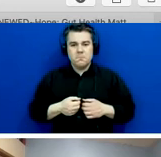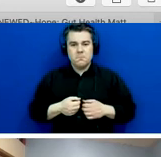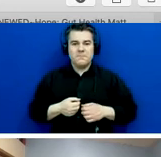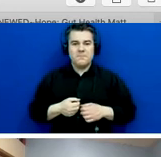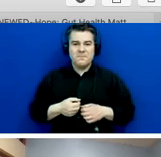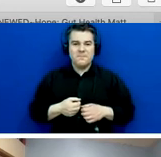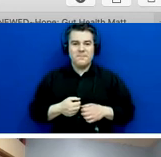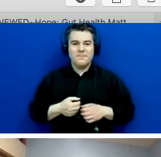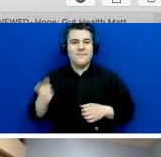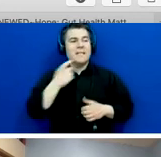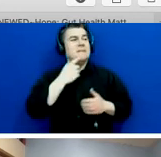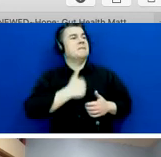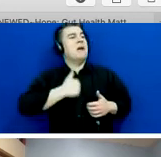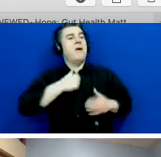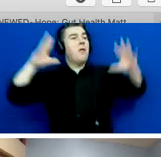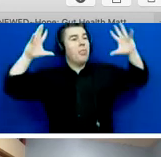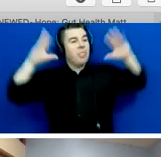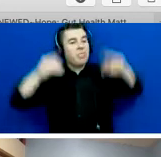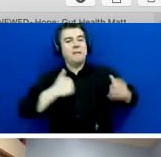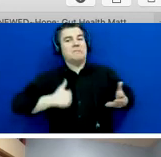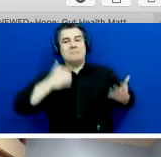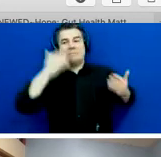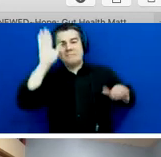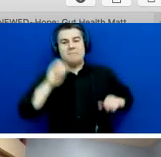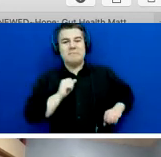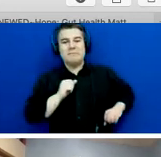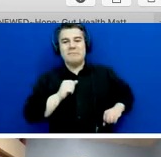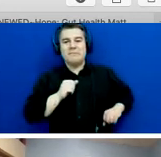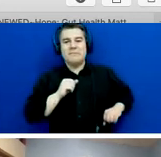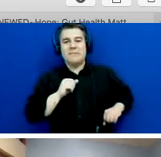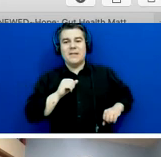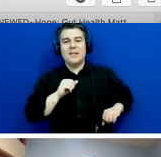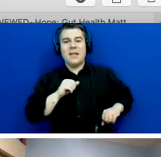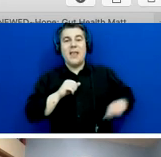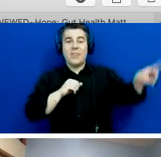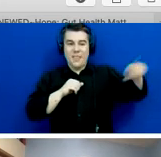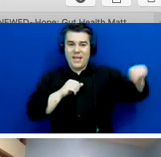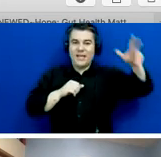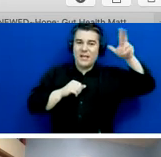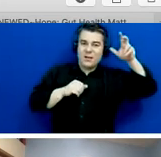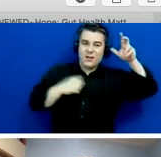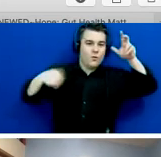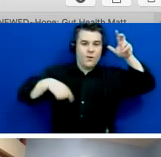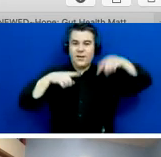Sorry guys, I don't know where the sound is going. They can hear her, but we can't.